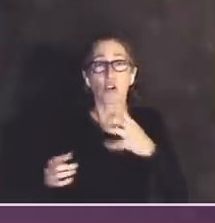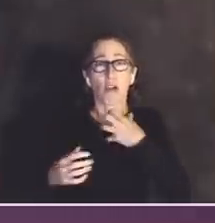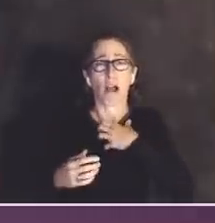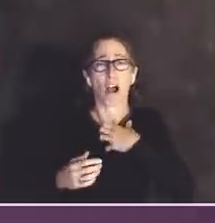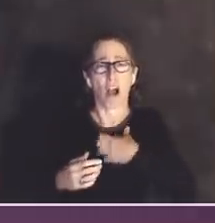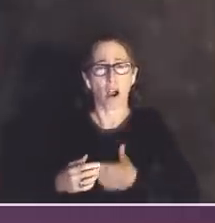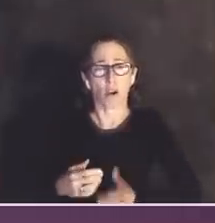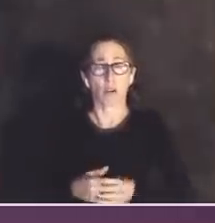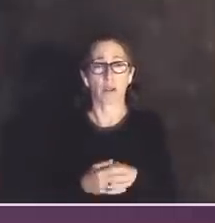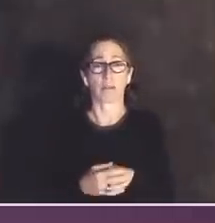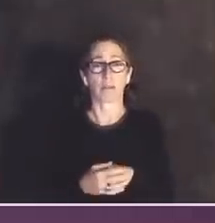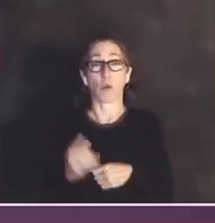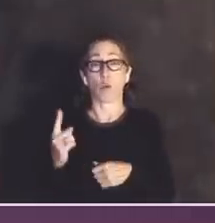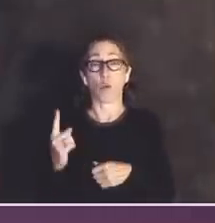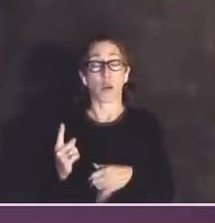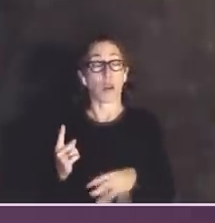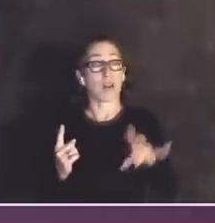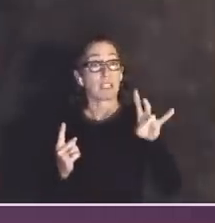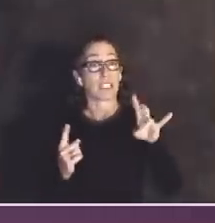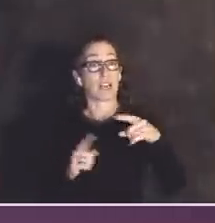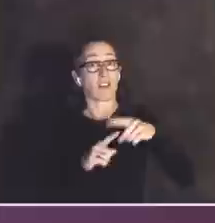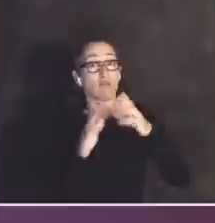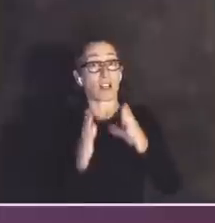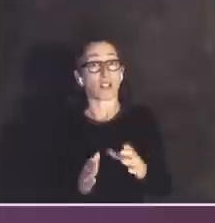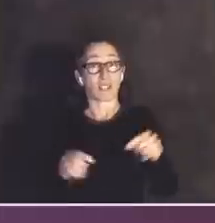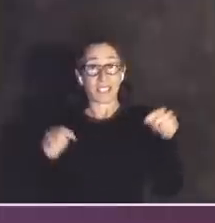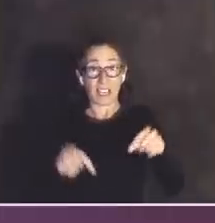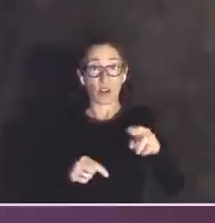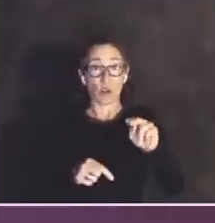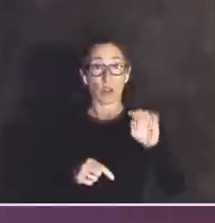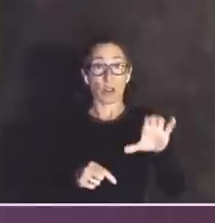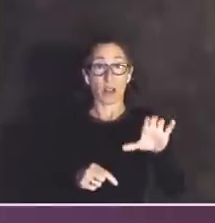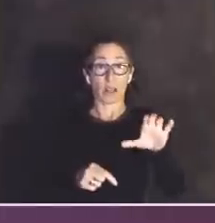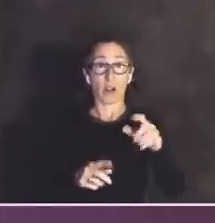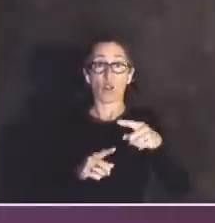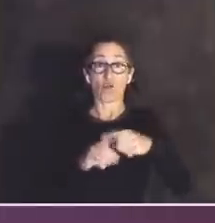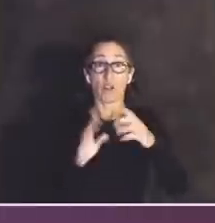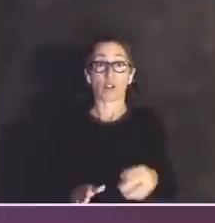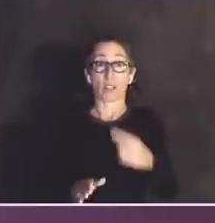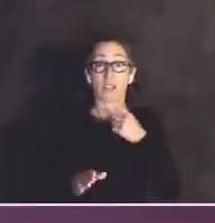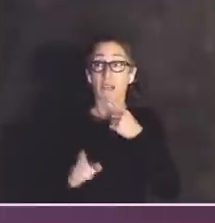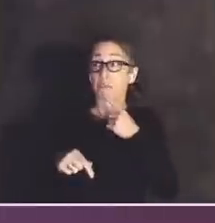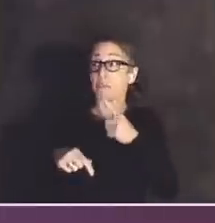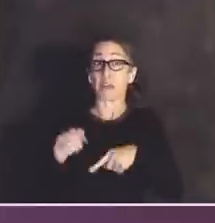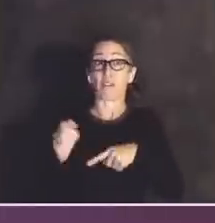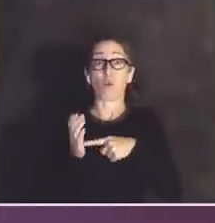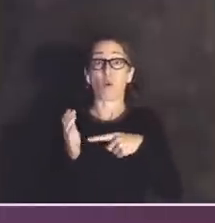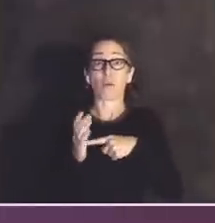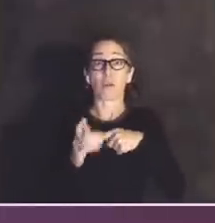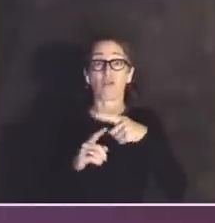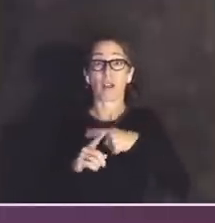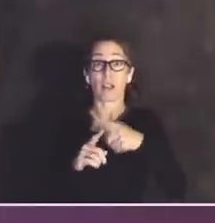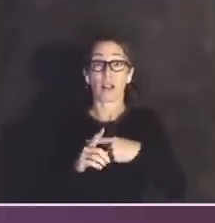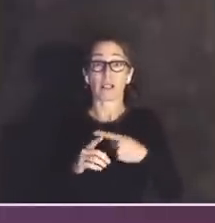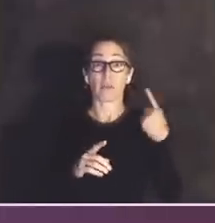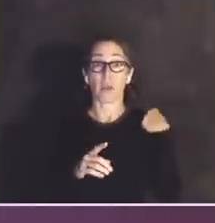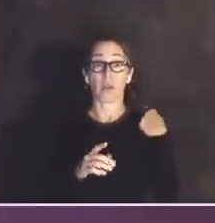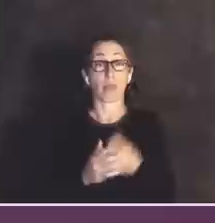One in seven renters in North Carolina described not being able to pay their rent last month.